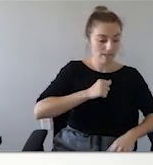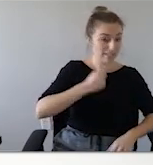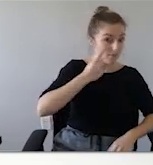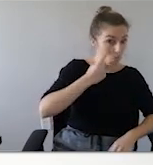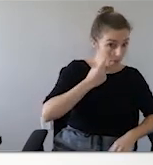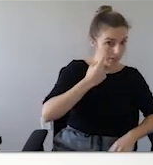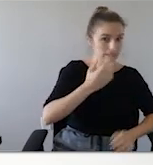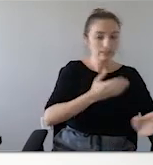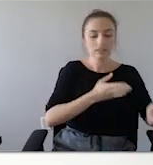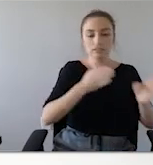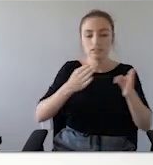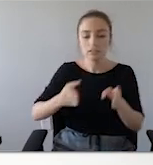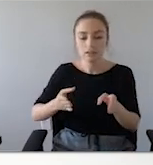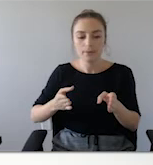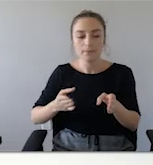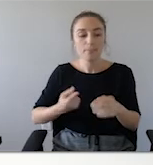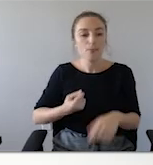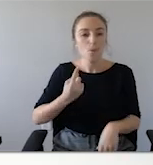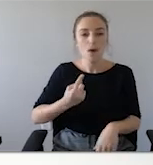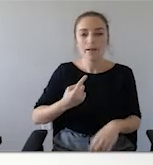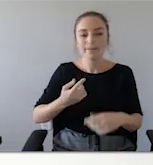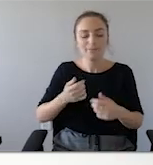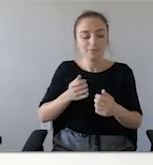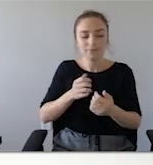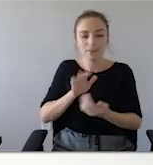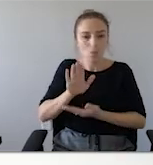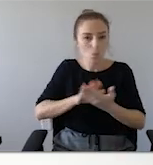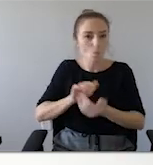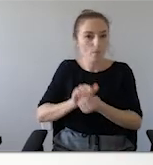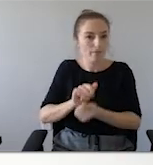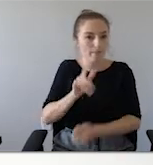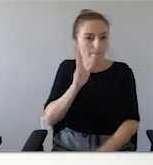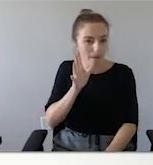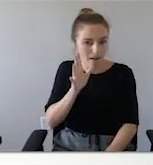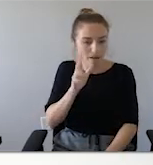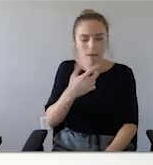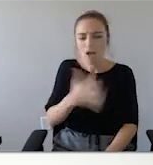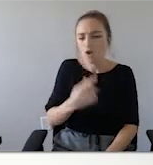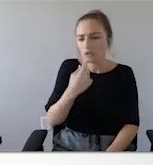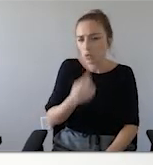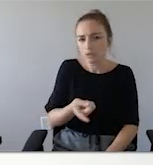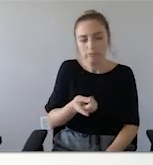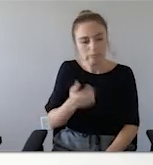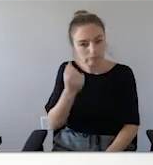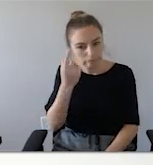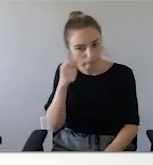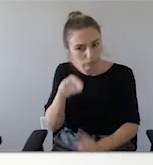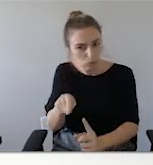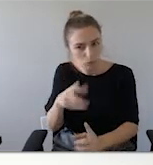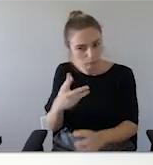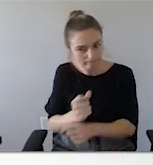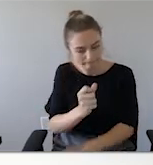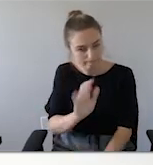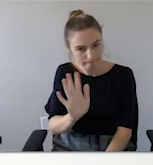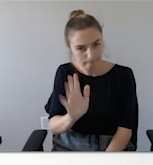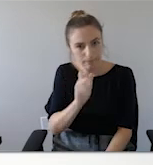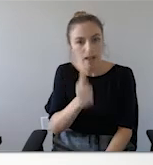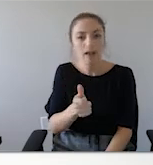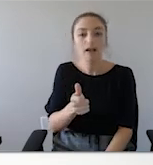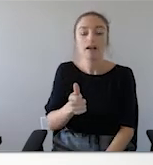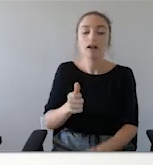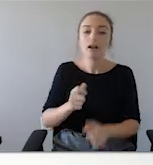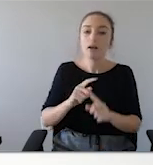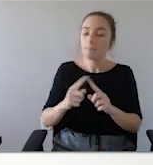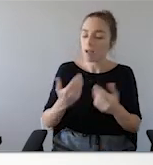mom who I had already told her, you're not going to win this case. But I thought what